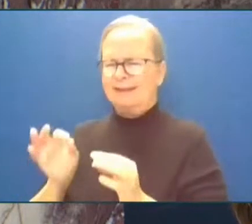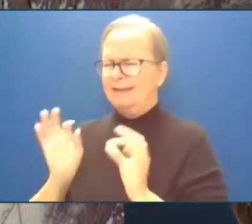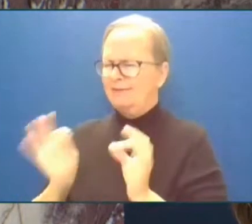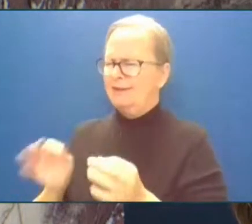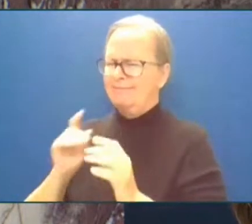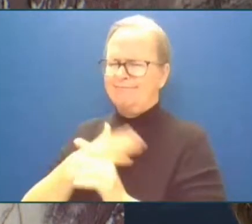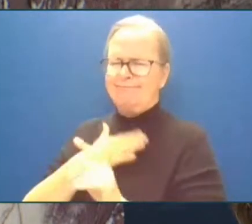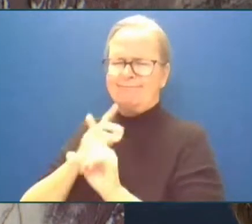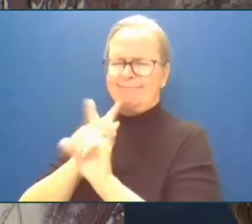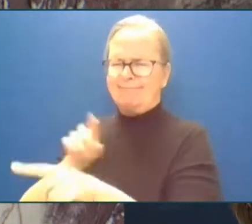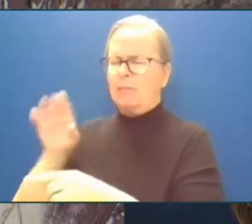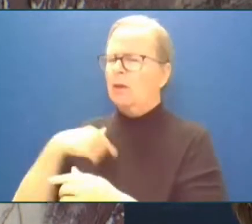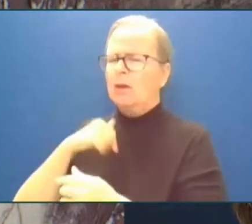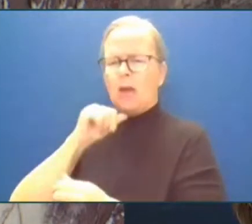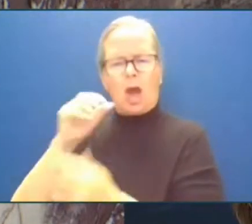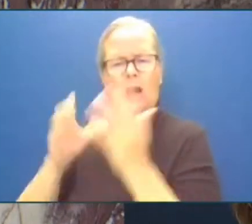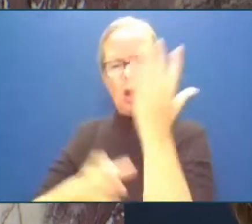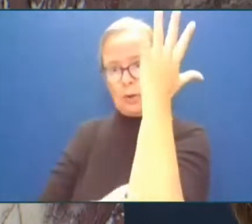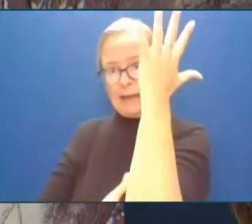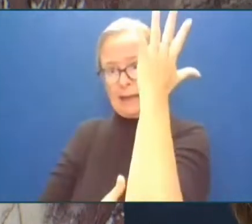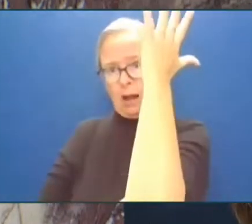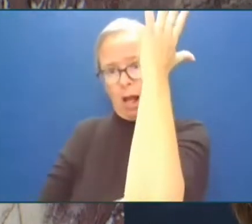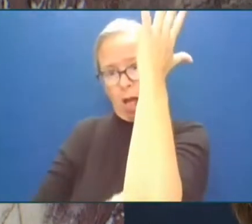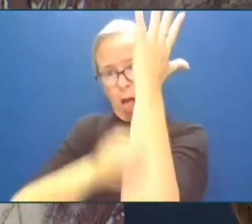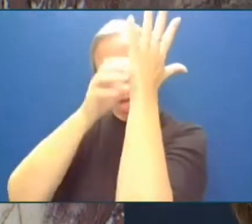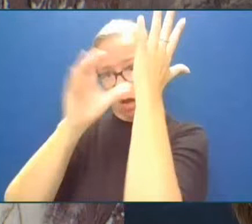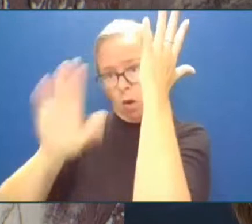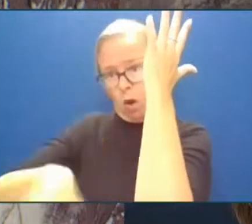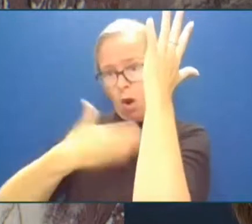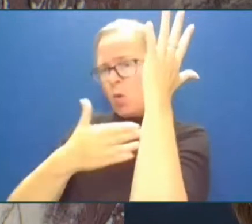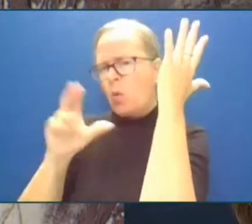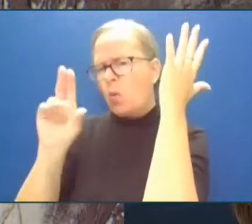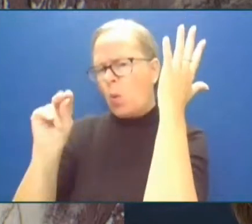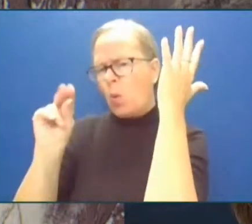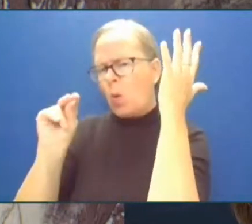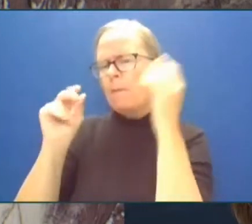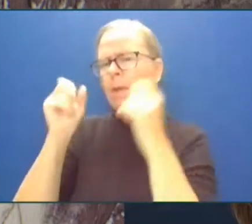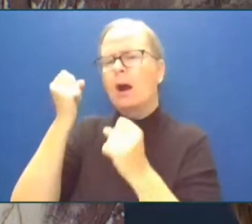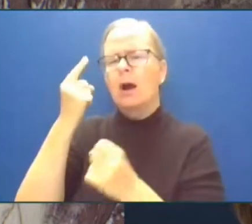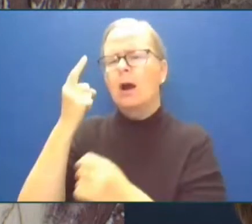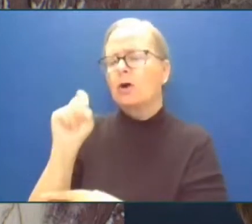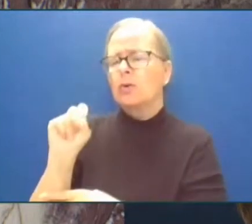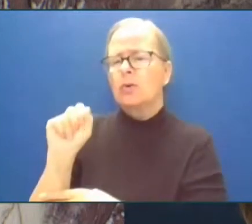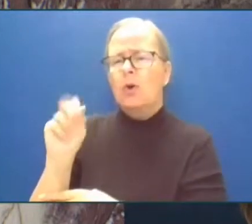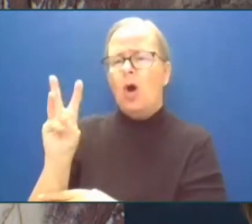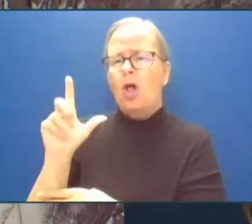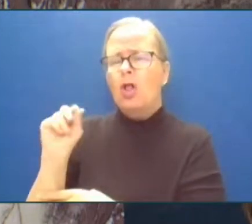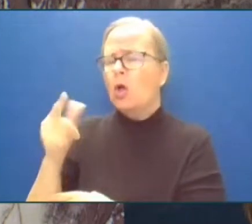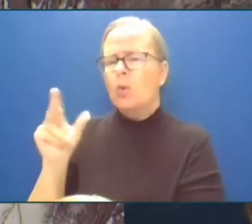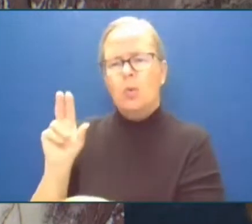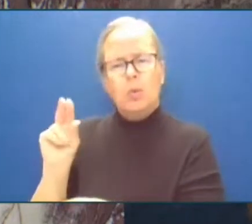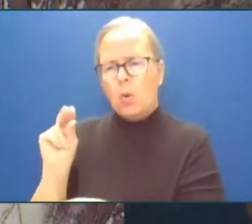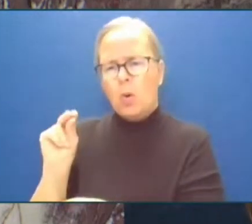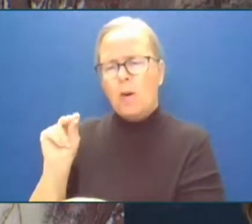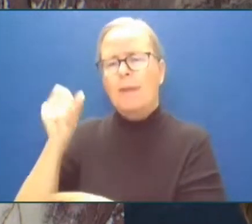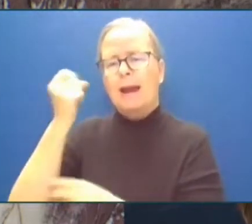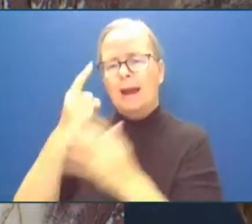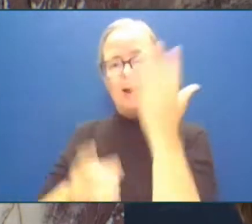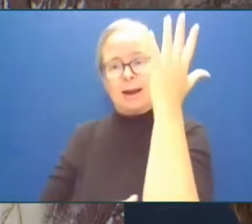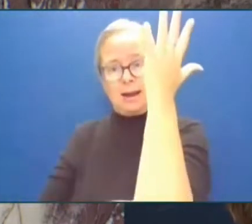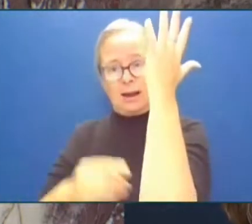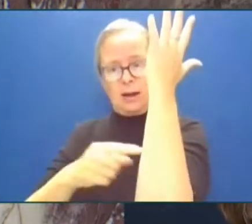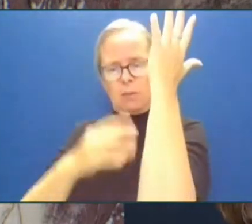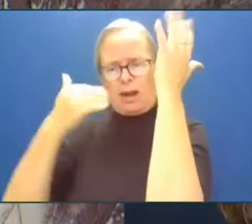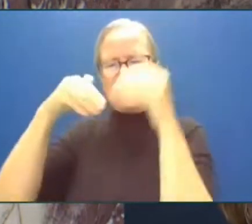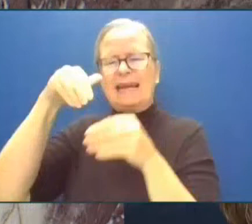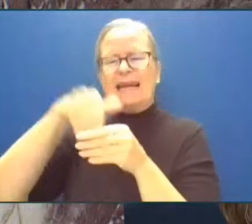logs. If they're using a whole tree, it's been burnt, it's been damaged by beetle kill, it wouldn't work as a saw log. So